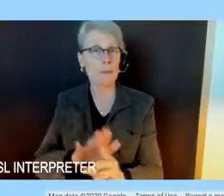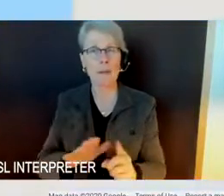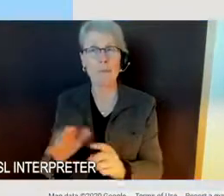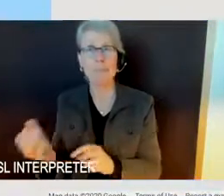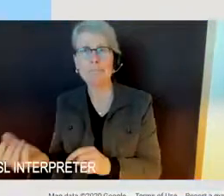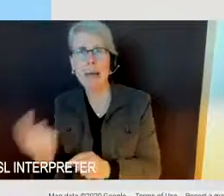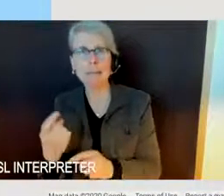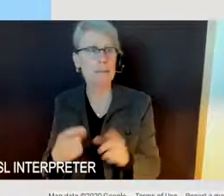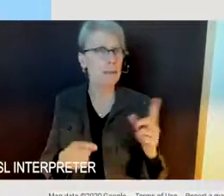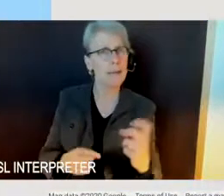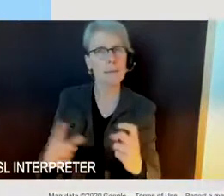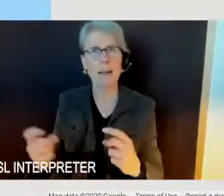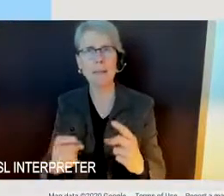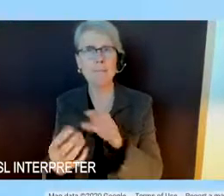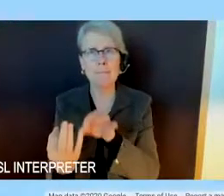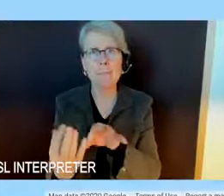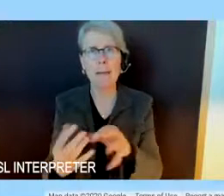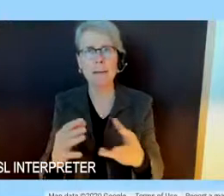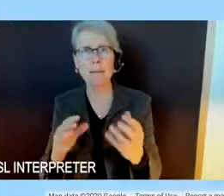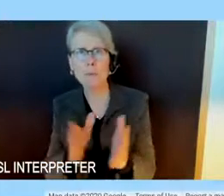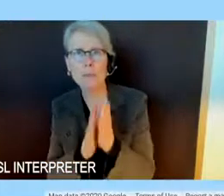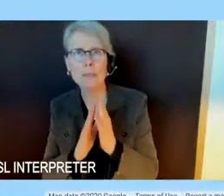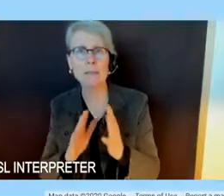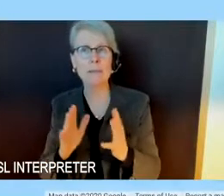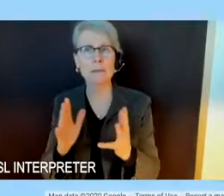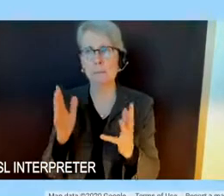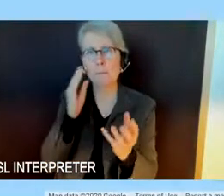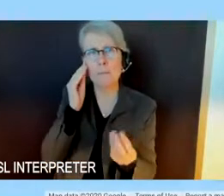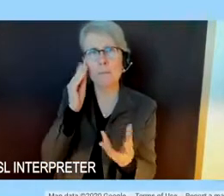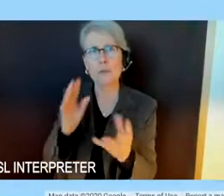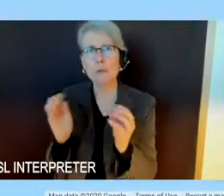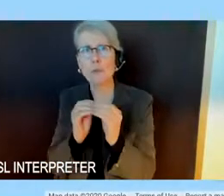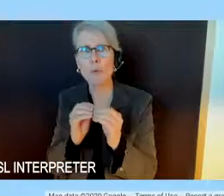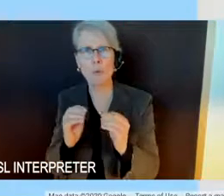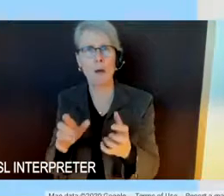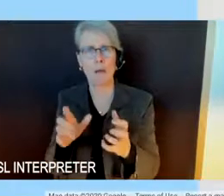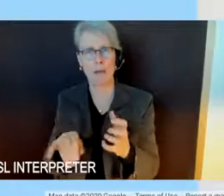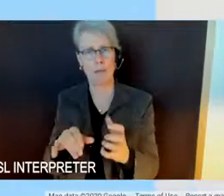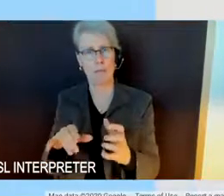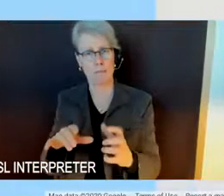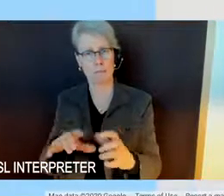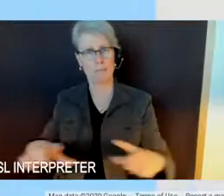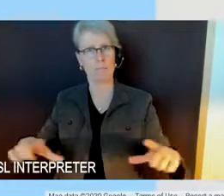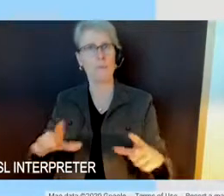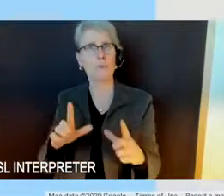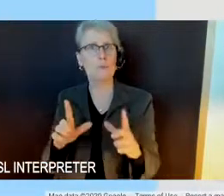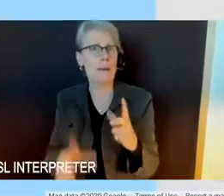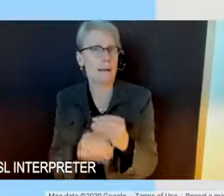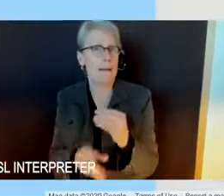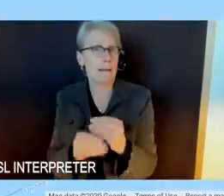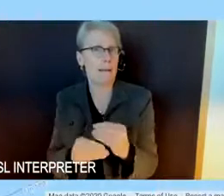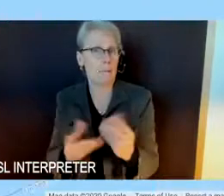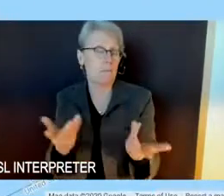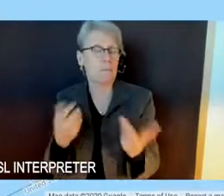sharing feedback and requests for other types of information that they wanted the platform to allow them to